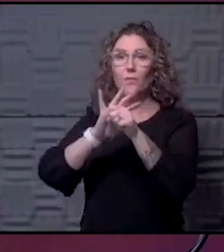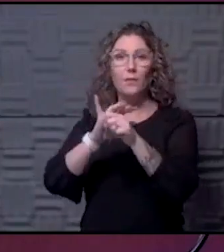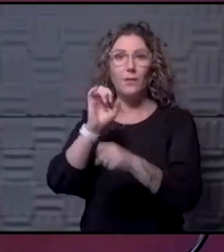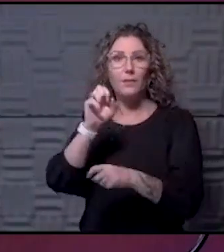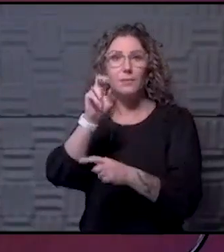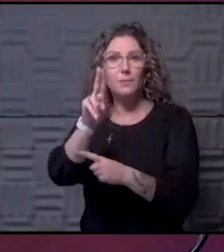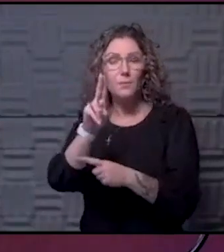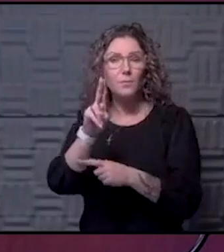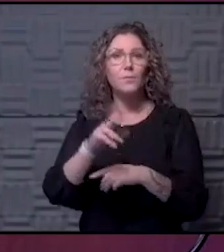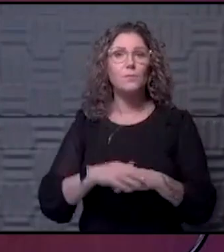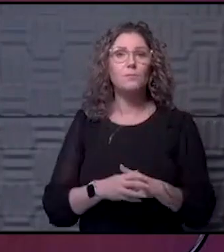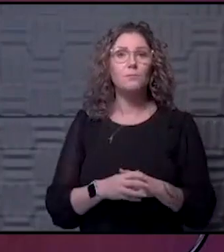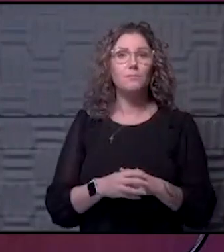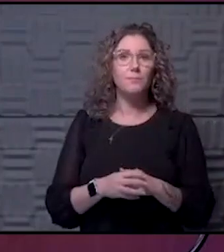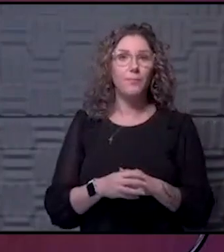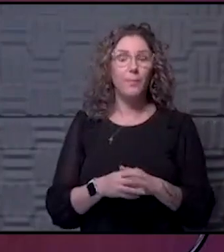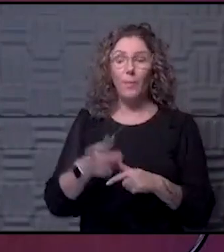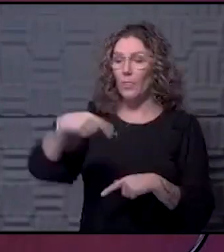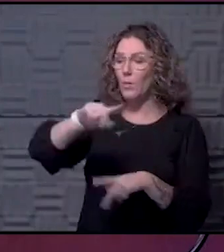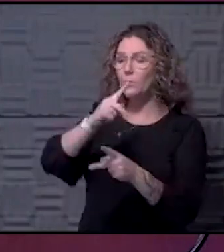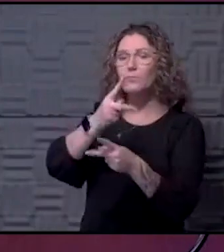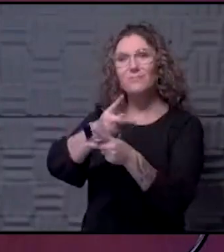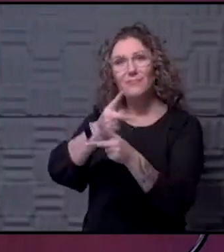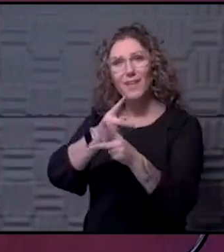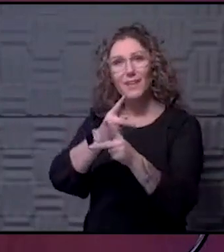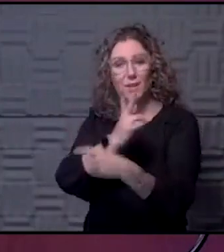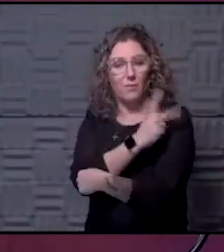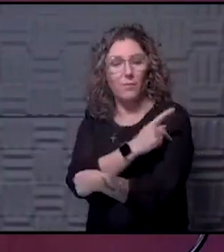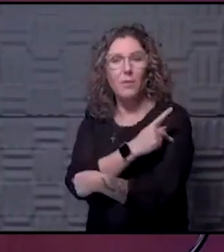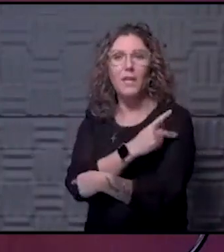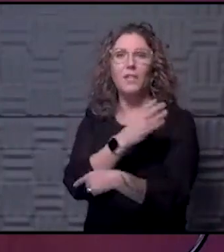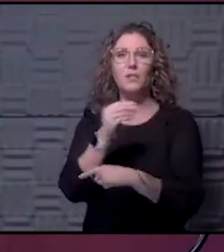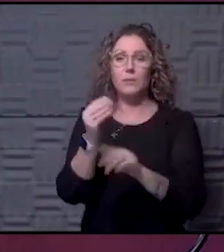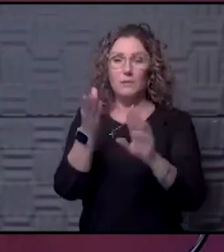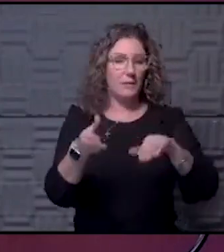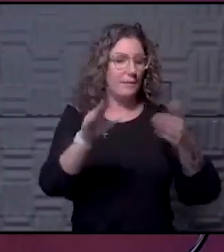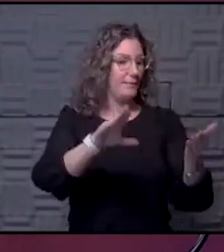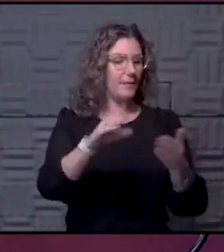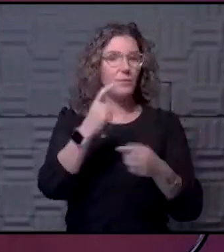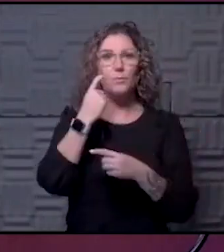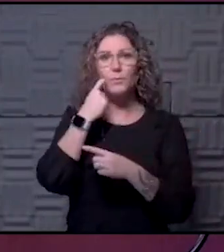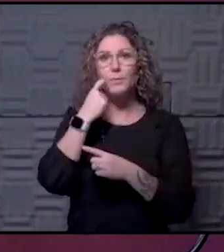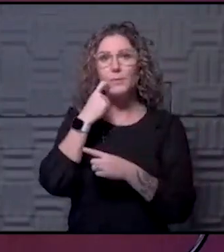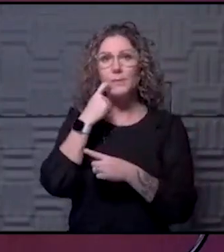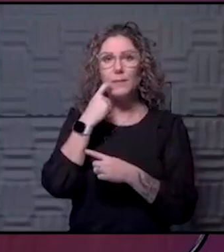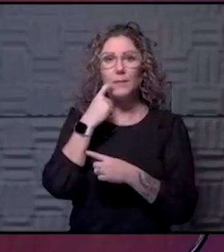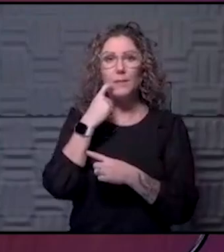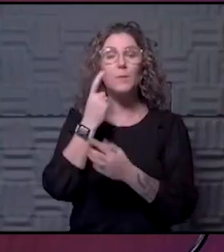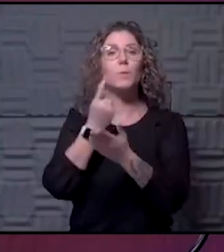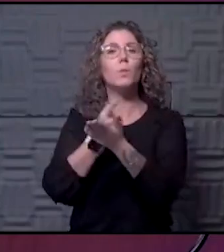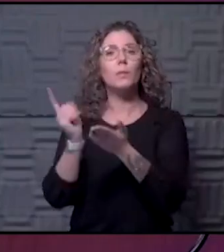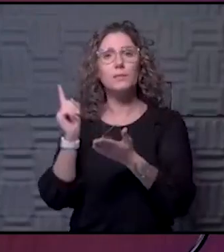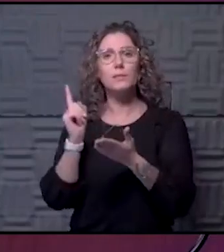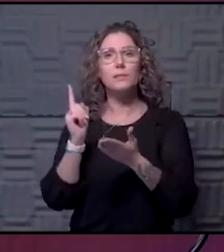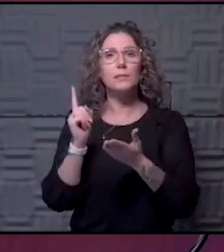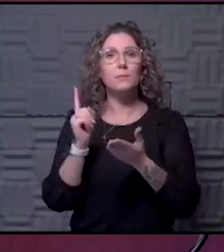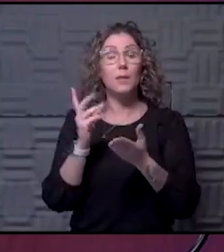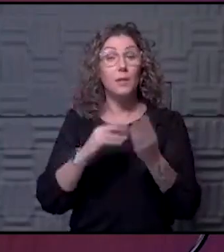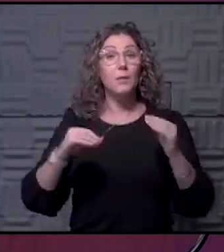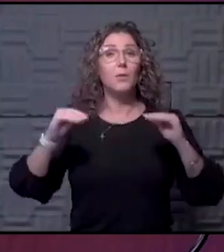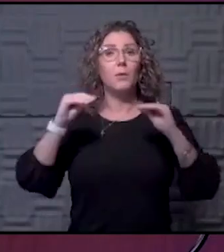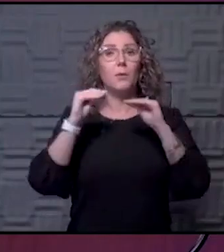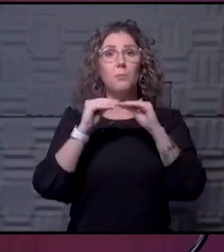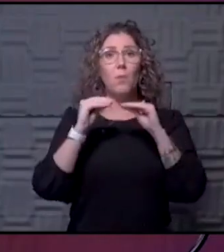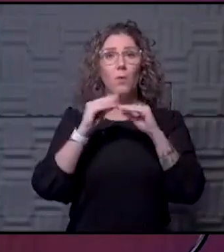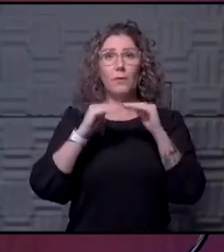who are taking care of these patients. Certainly the death in the past couple of weeks has been significantly more than anything